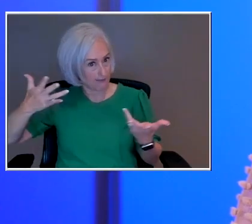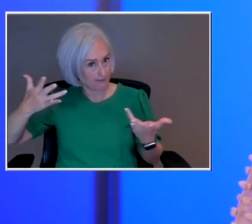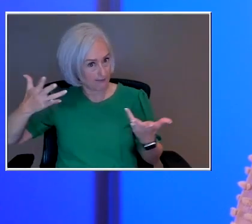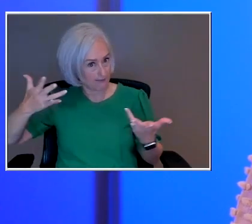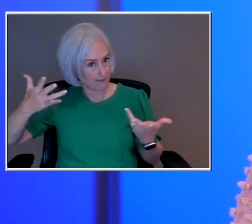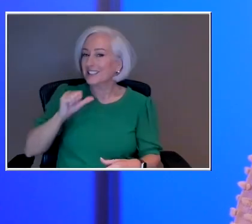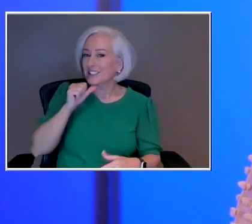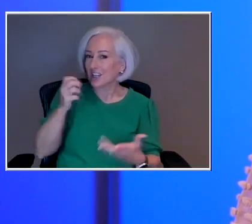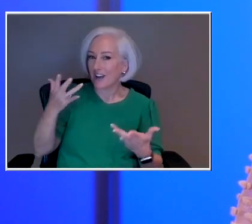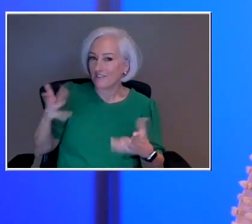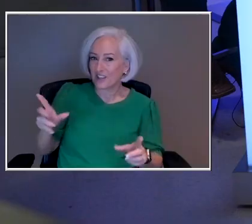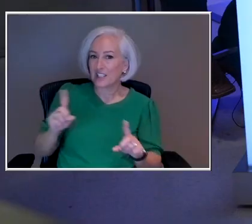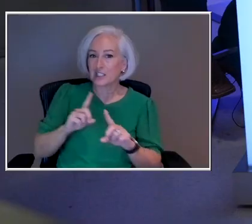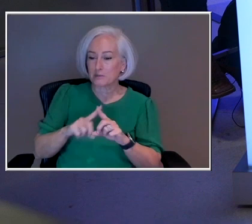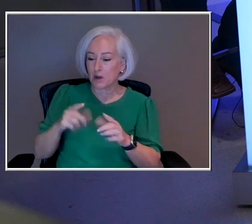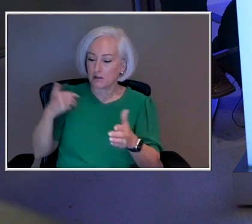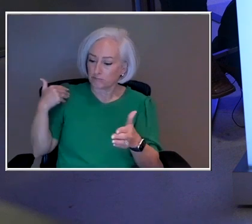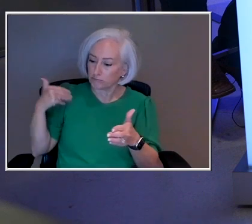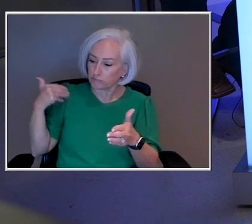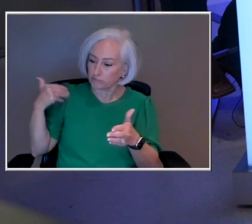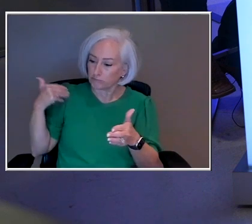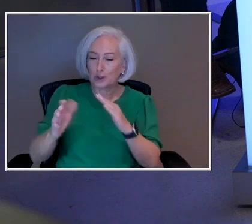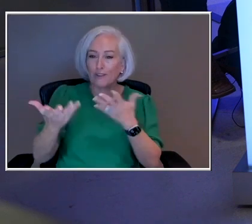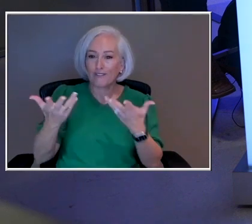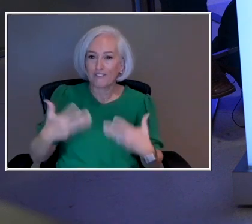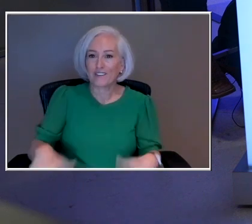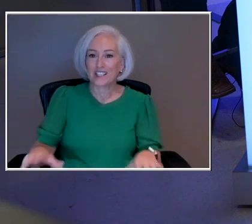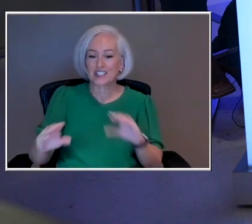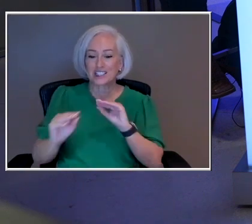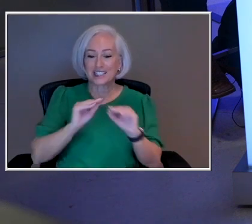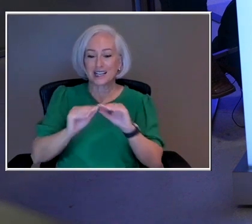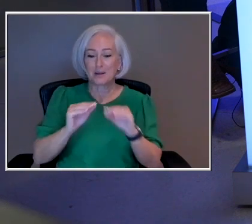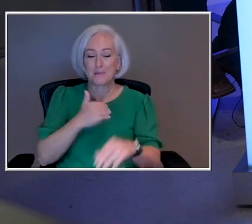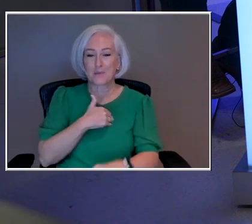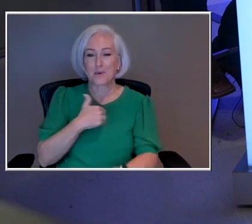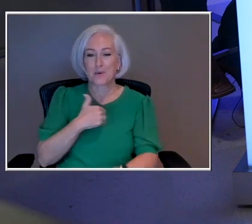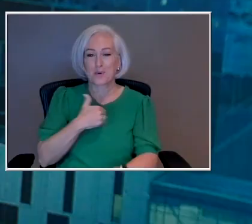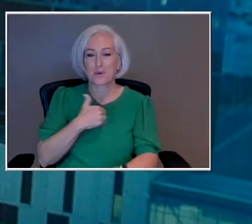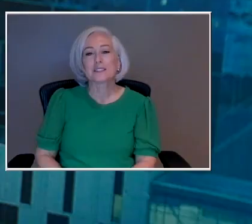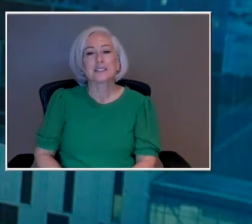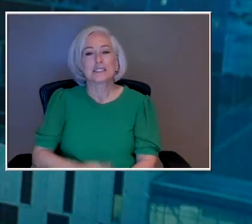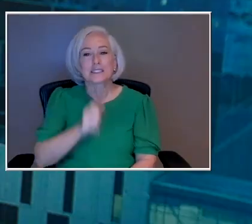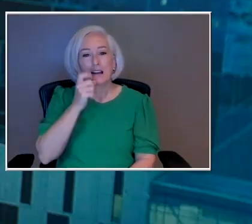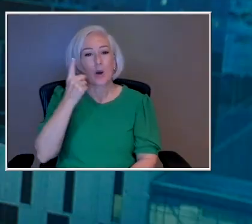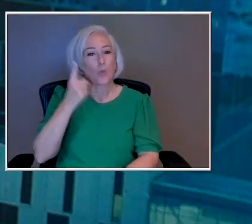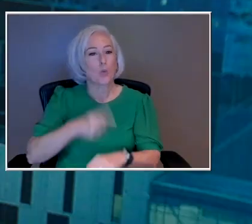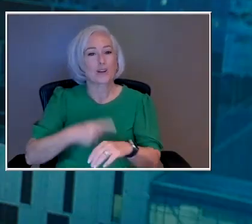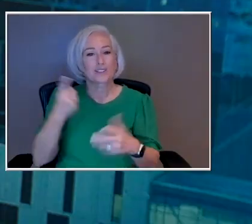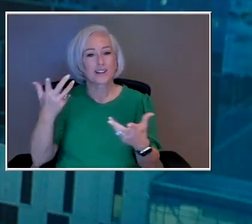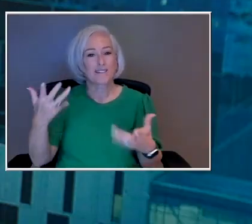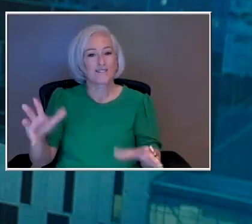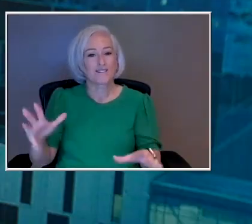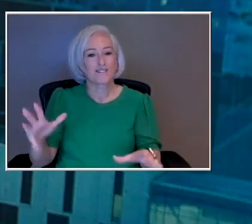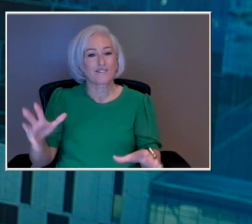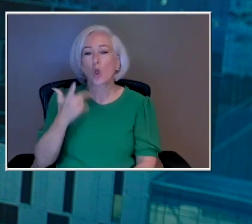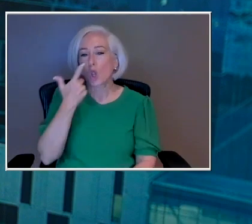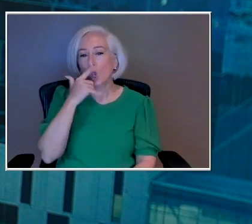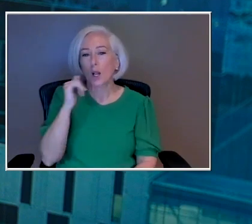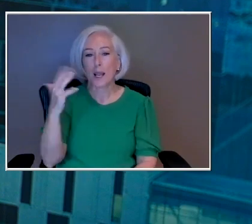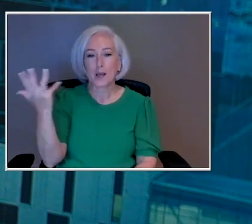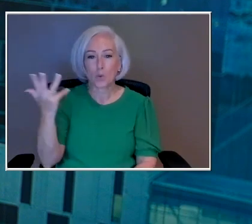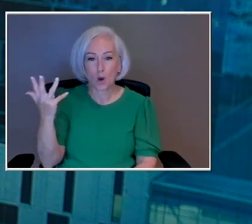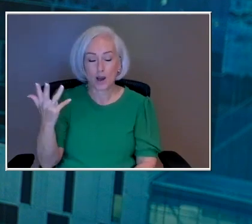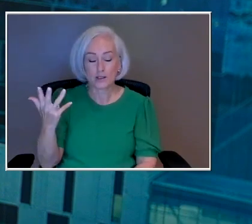there. So, And Dr. very Wagner, happy. kind of what's that story look like? And you said it's not a one and done. It's not one and done. So whenever we talk about mastectomy